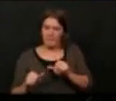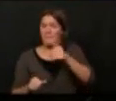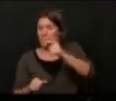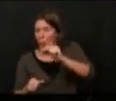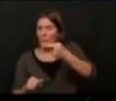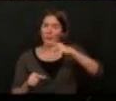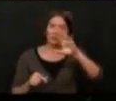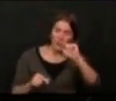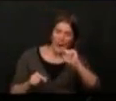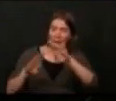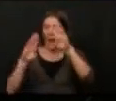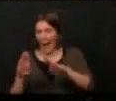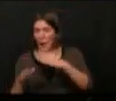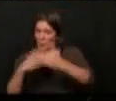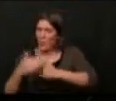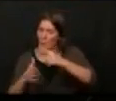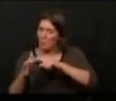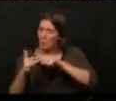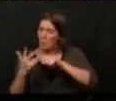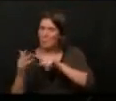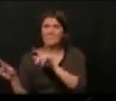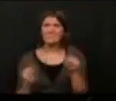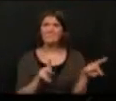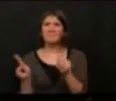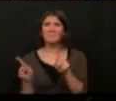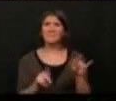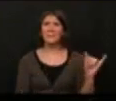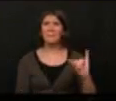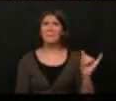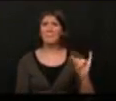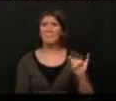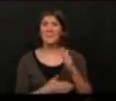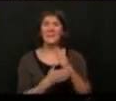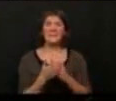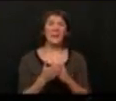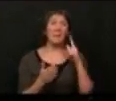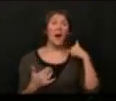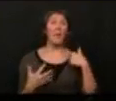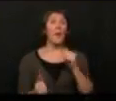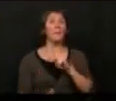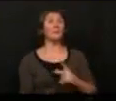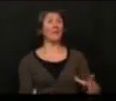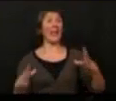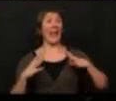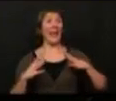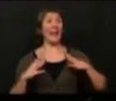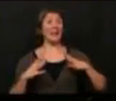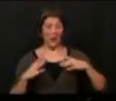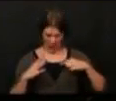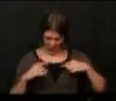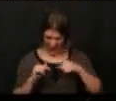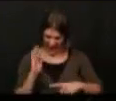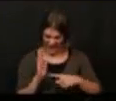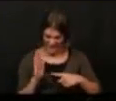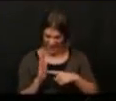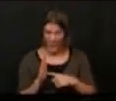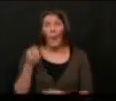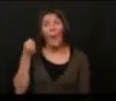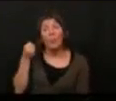plowed. You know, we know the things that we have to let go of, you know, the Bermuda vacations or, you know, hey, sporty